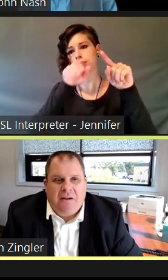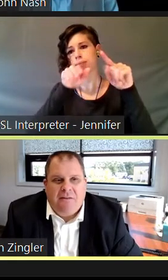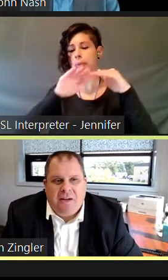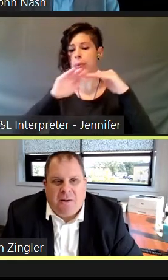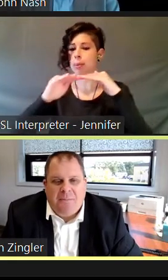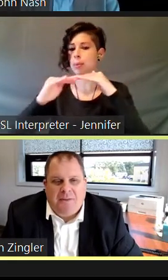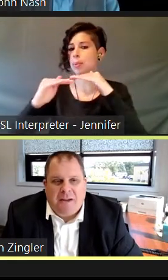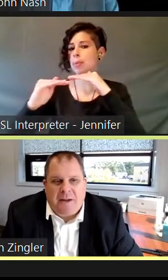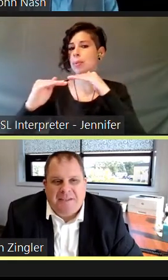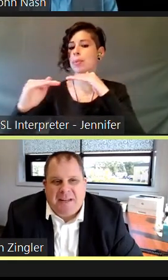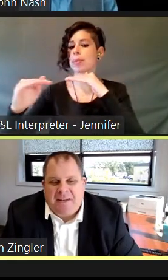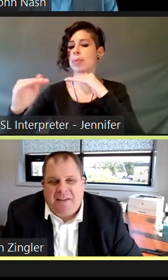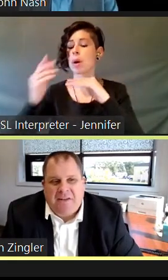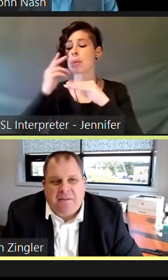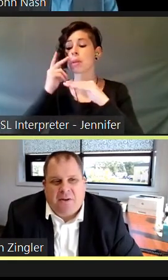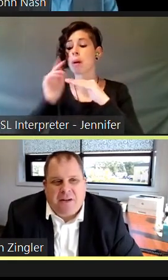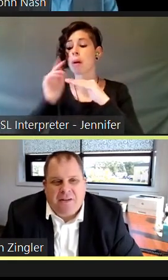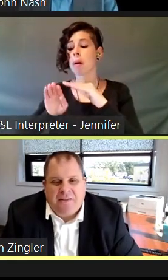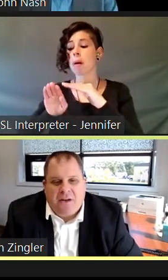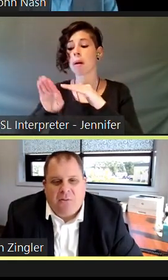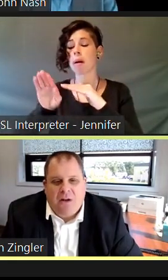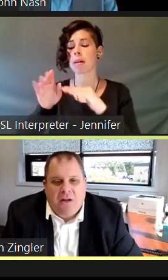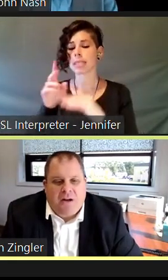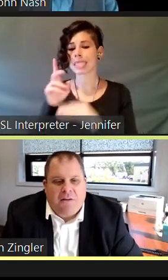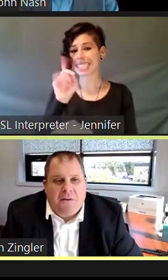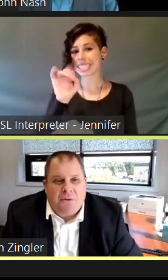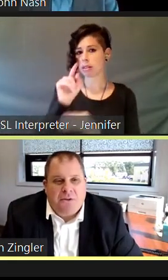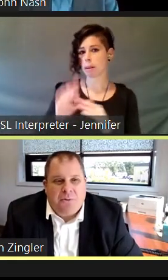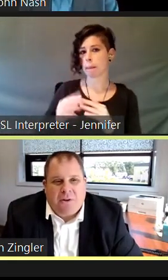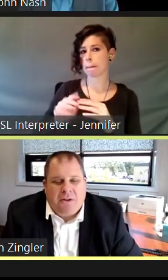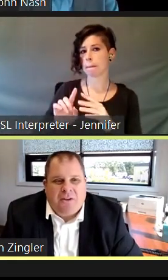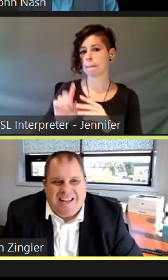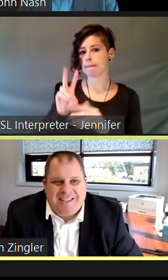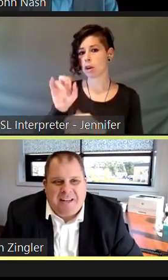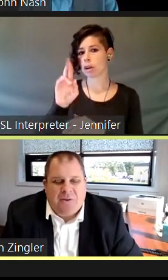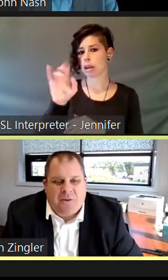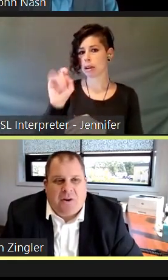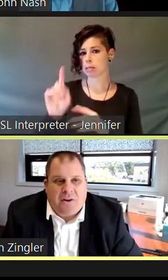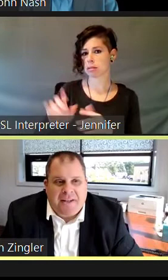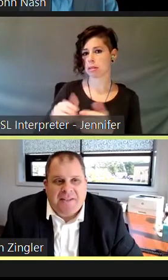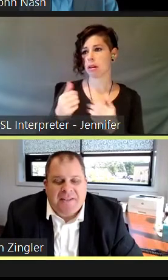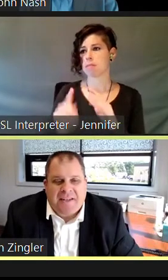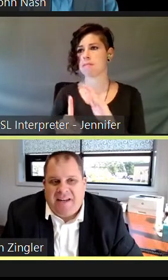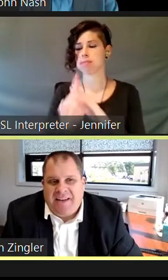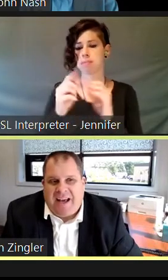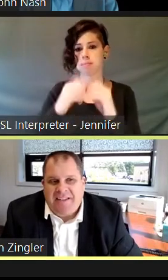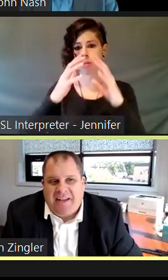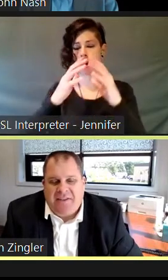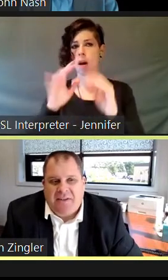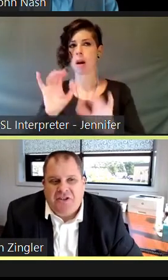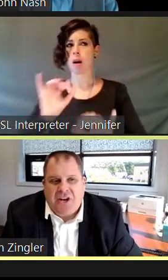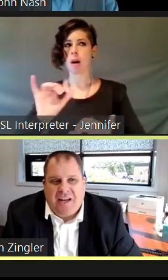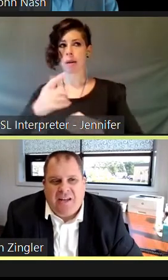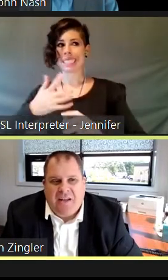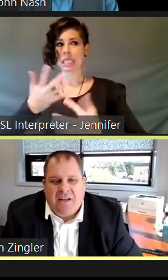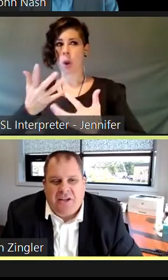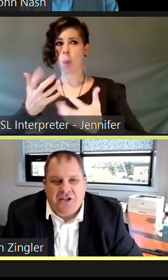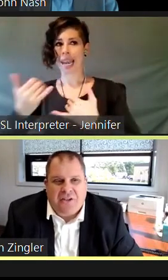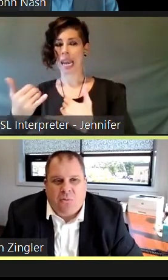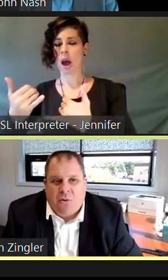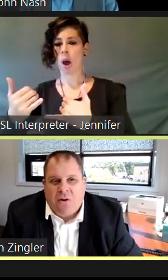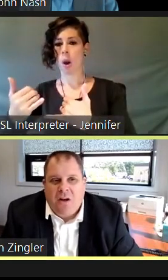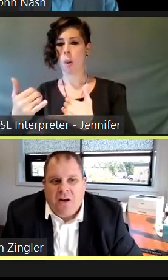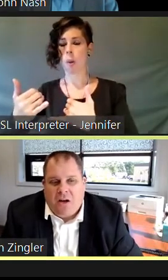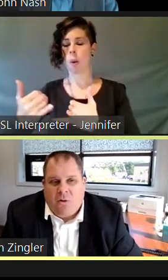bit of an uptick based on the Delta variant. So of folks who are a little hesitant, or guardians decided not to get the shot